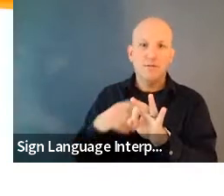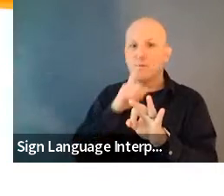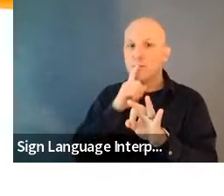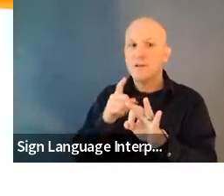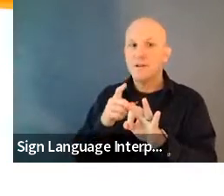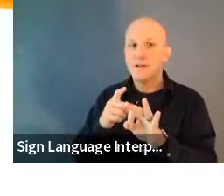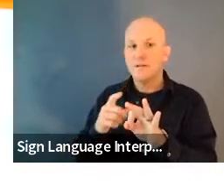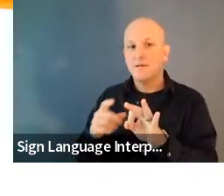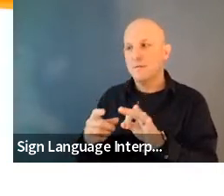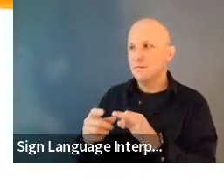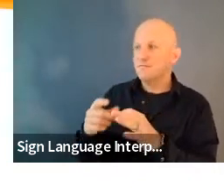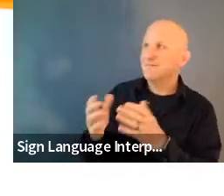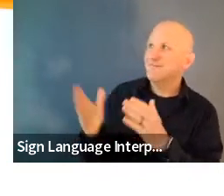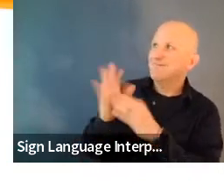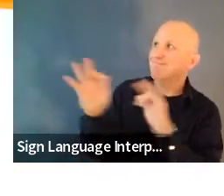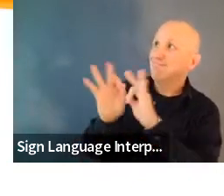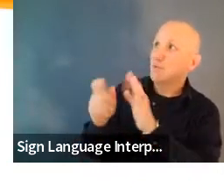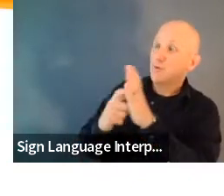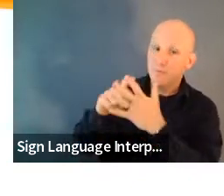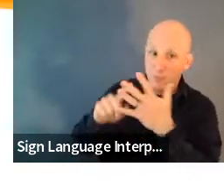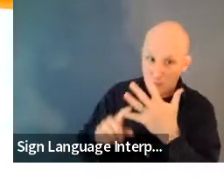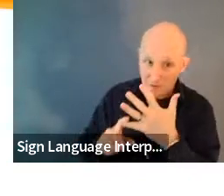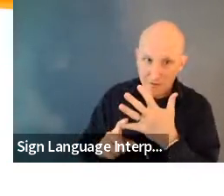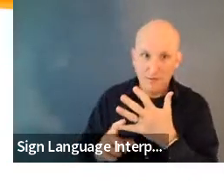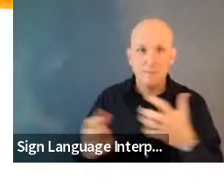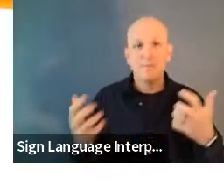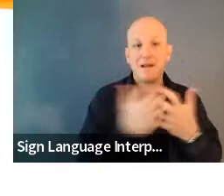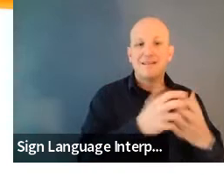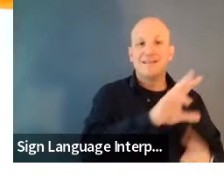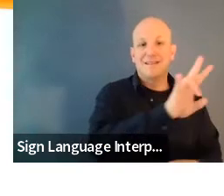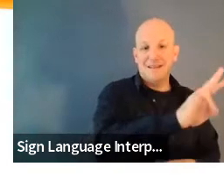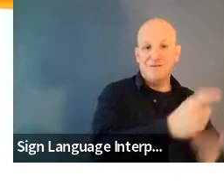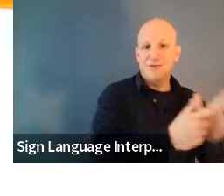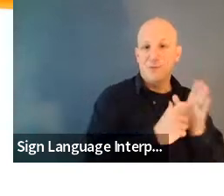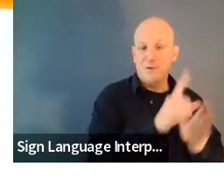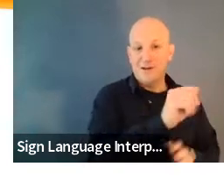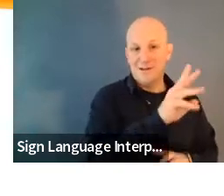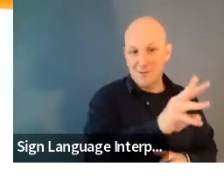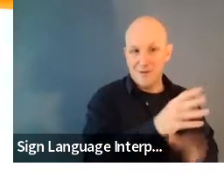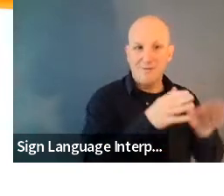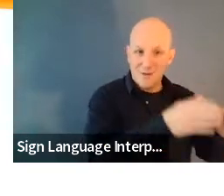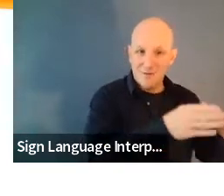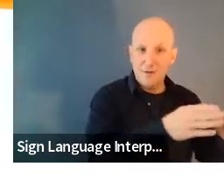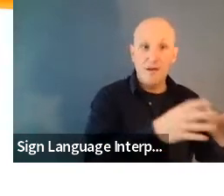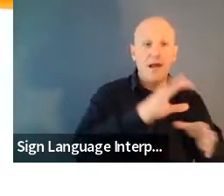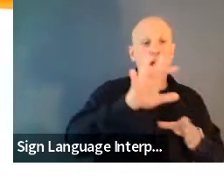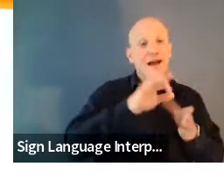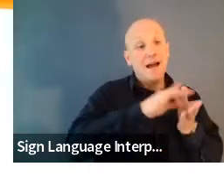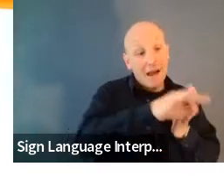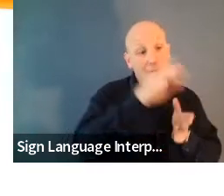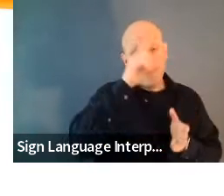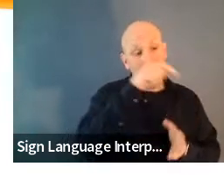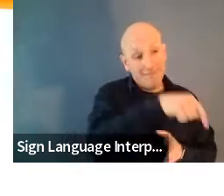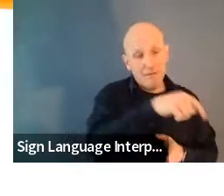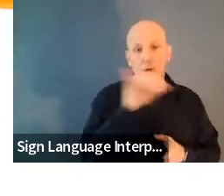degree are met with the 7 required law pathway courses, which all double count for GE. The only 3 additional